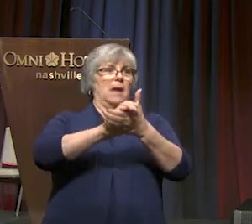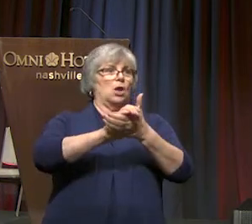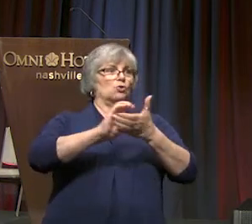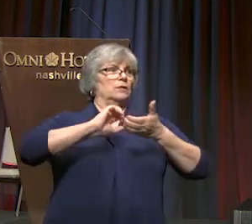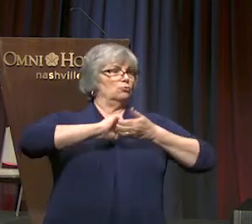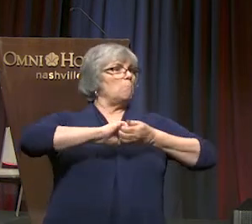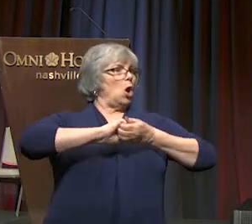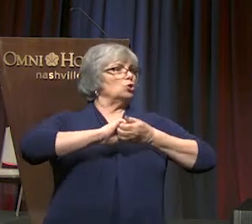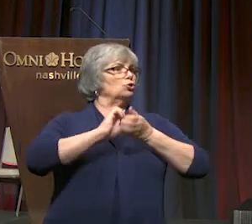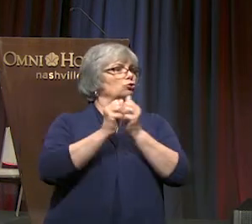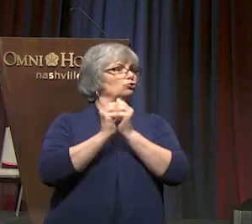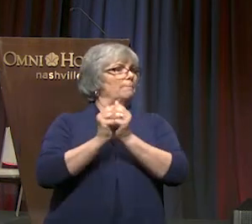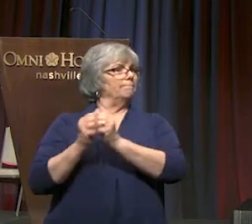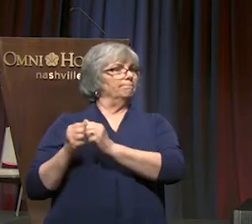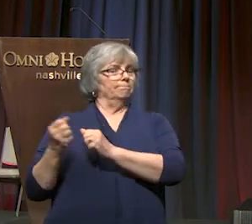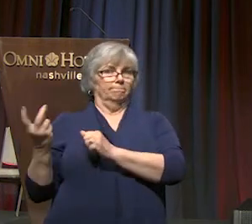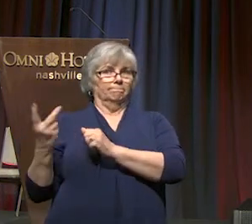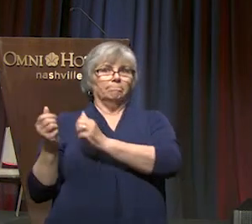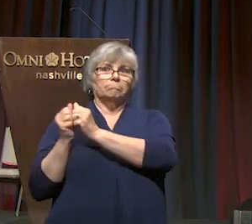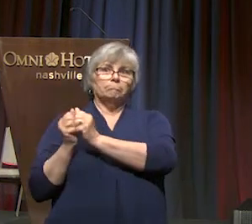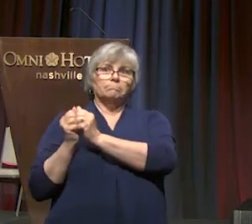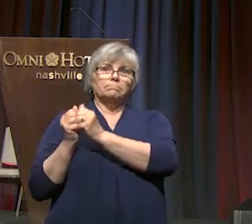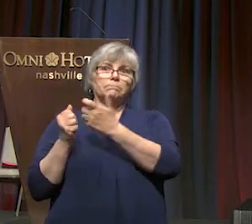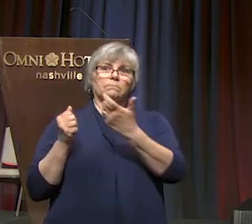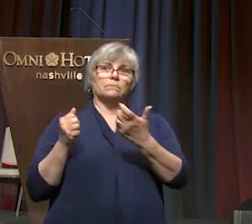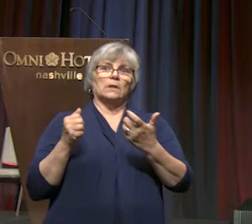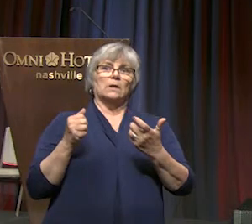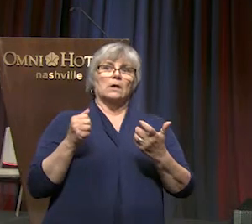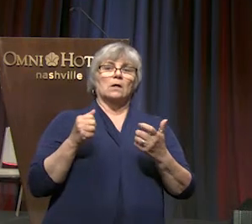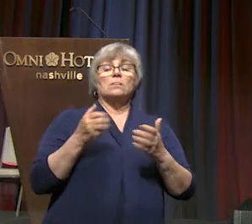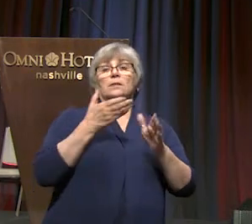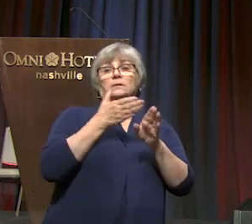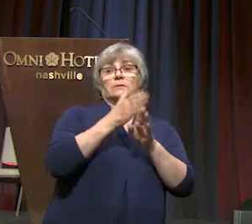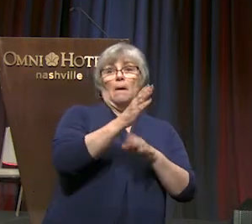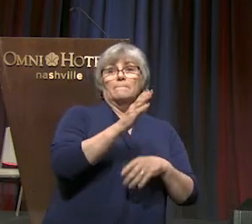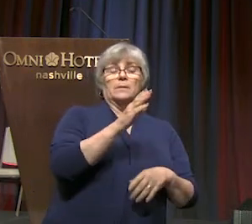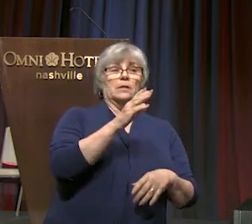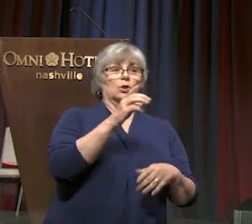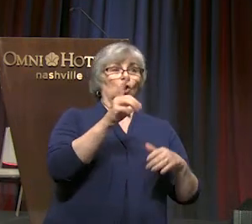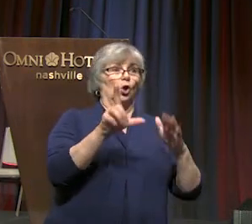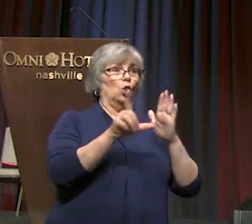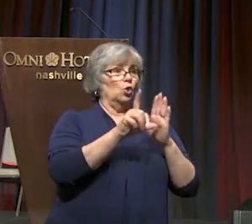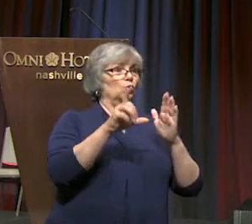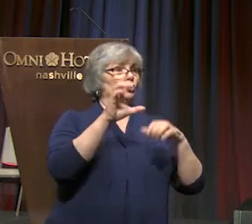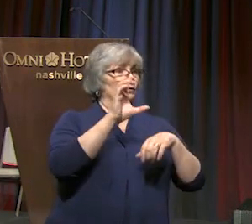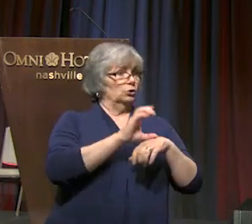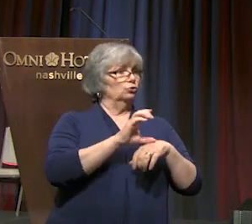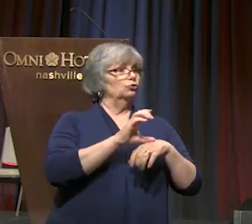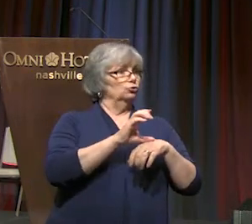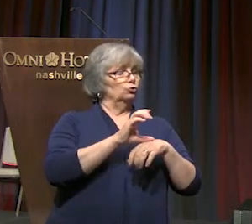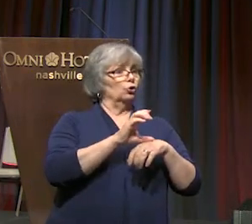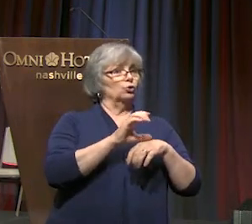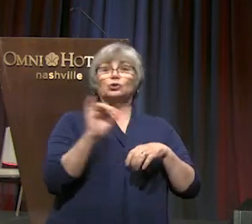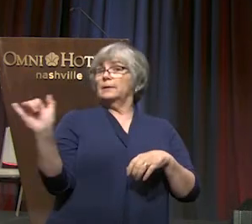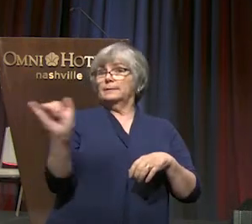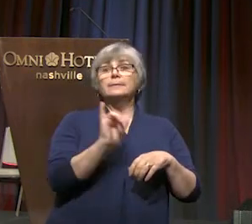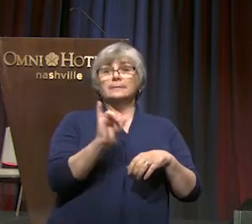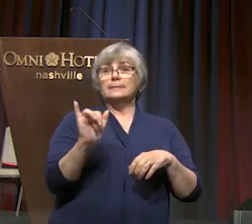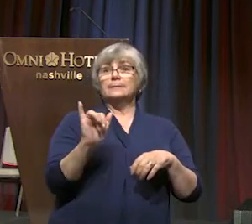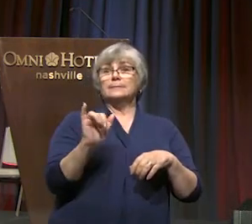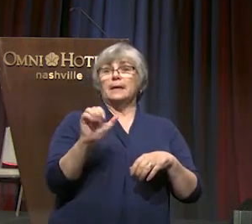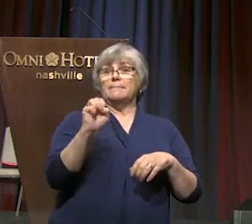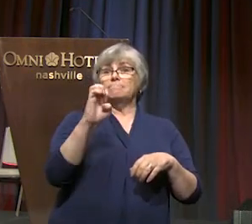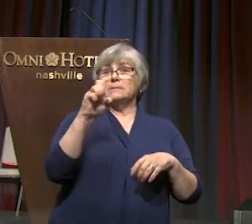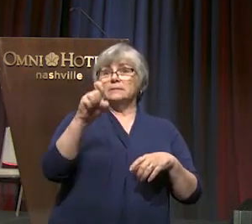And in 2011, the dominant Lutheran Church in Denmark decided to create a ritual for same-sex